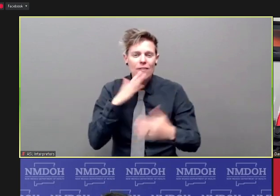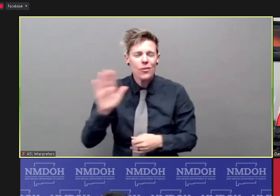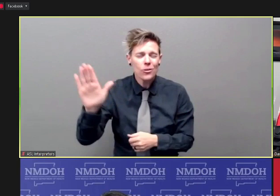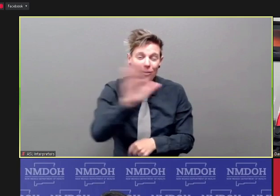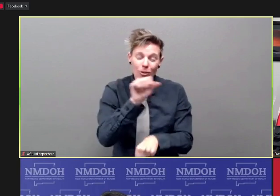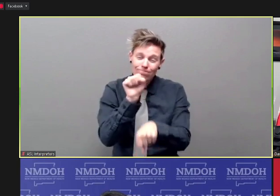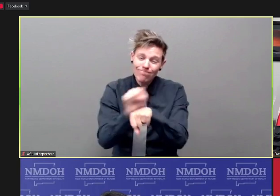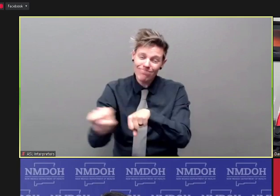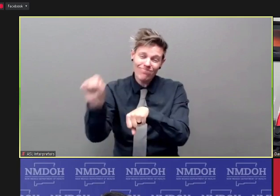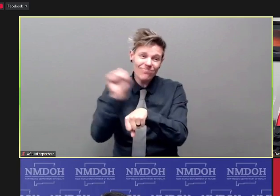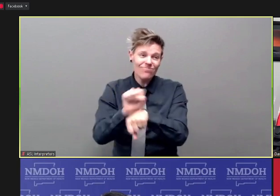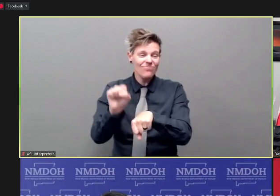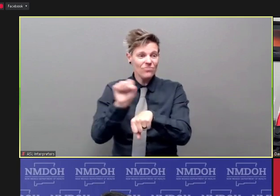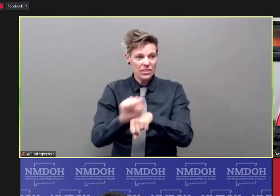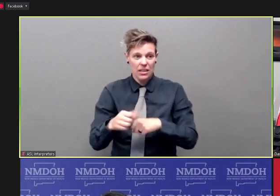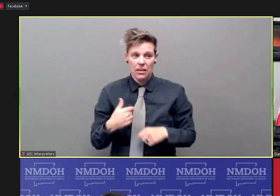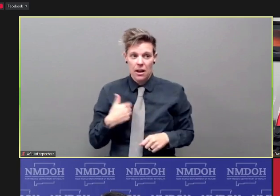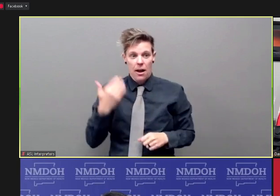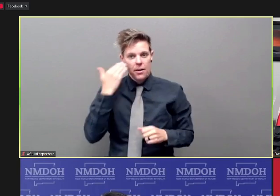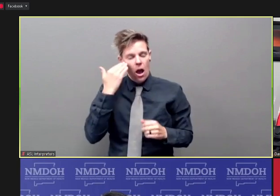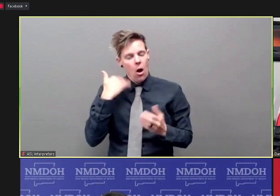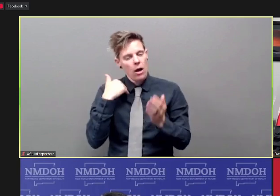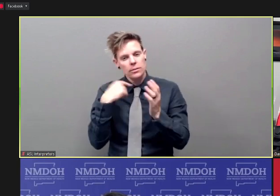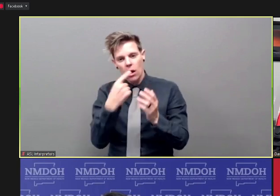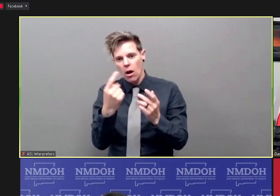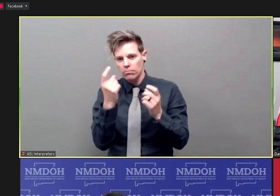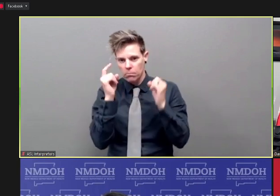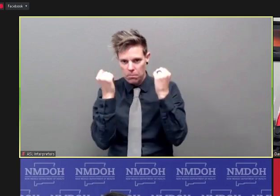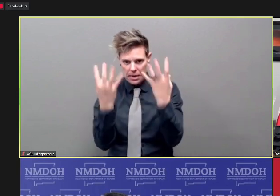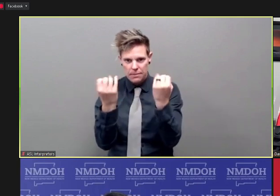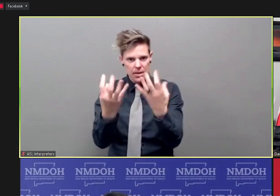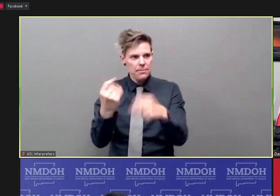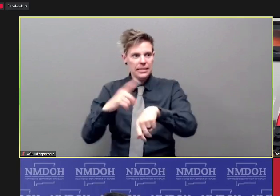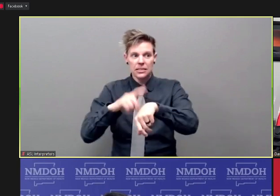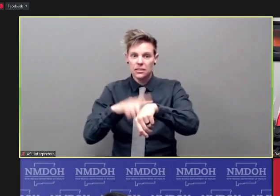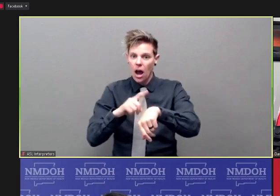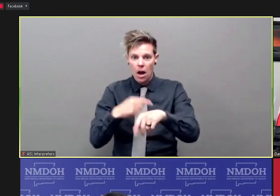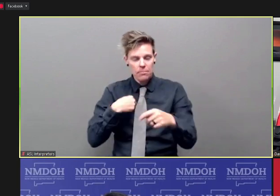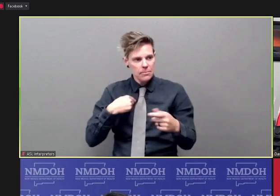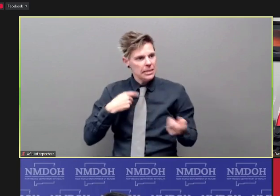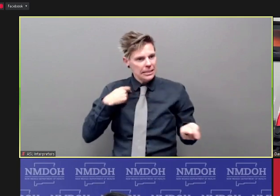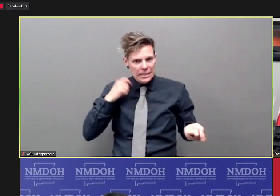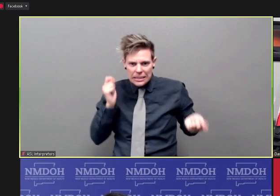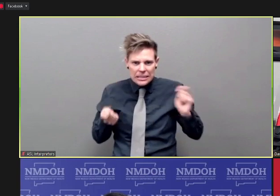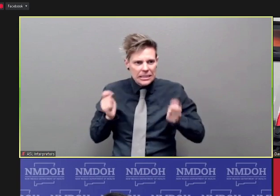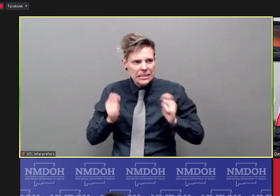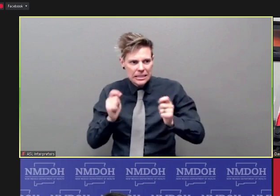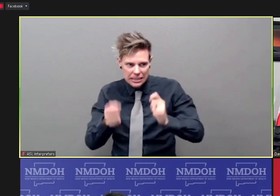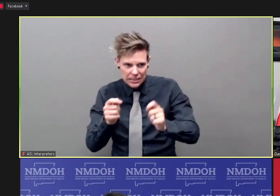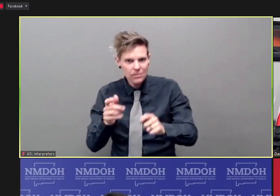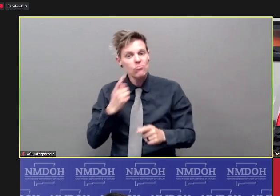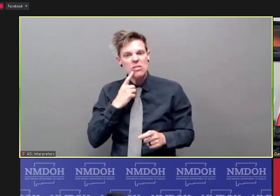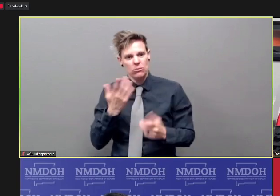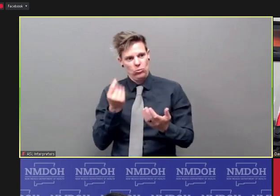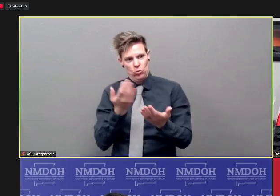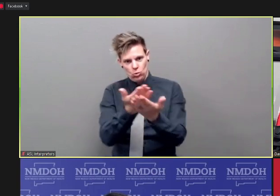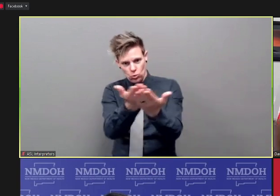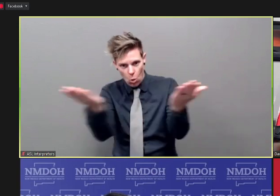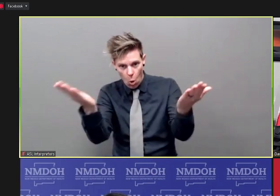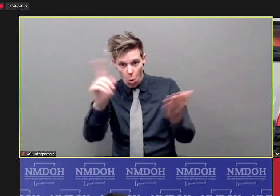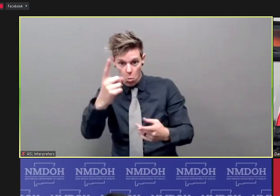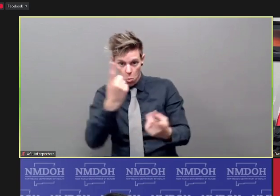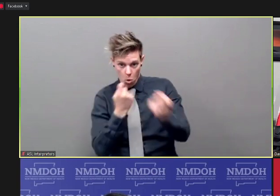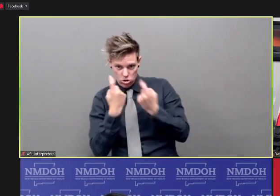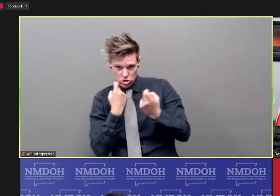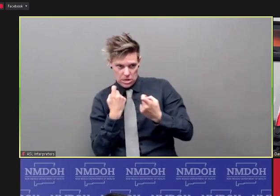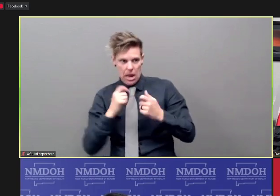but we're still revising how we do things based on the questions you asked. So Julia, I'm really interested now to know what's